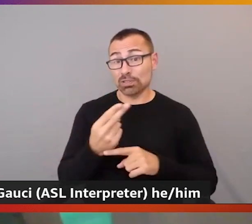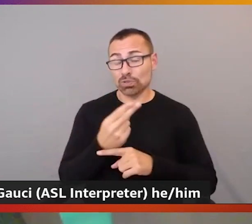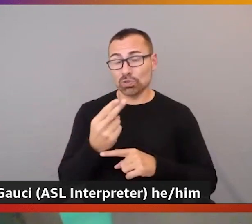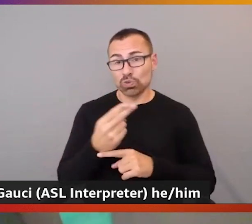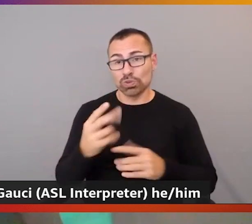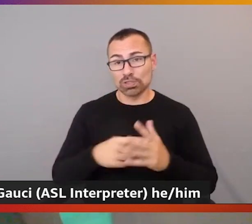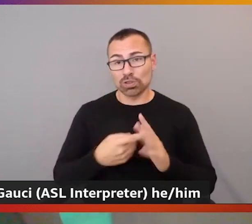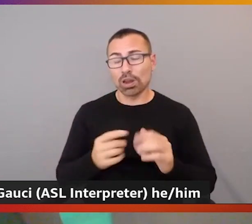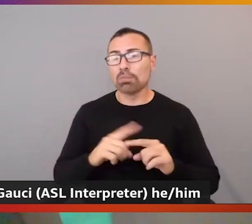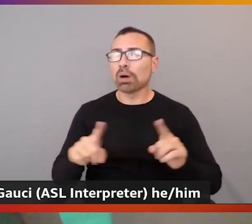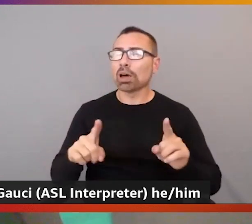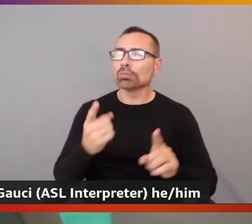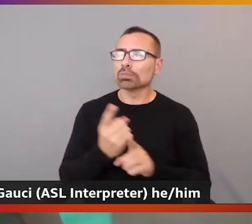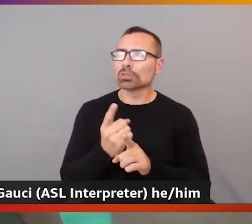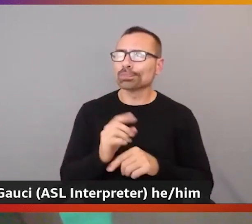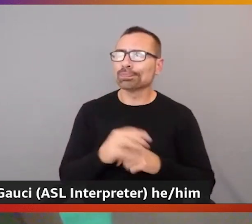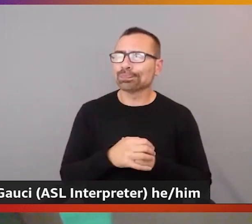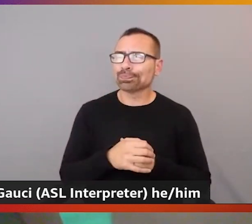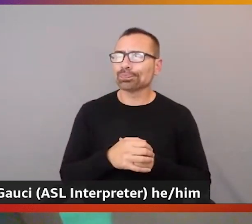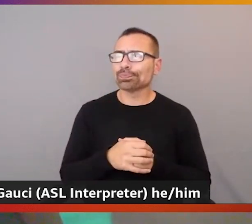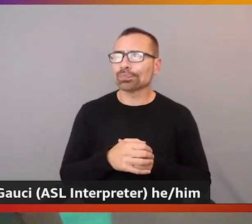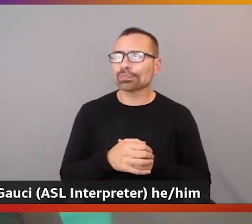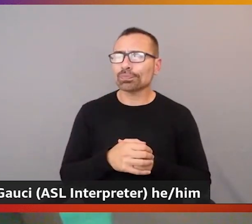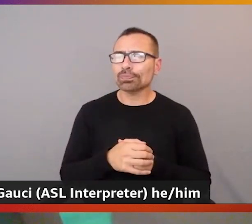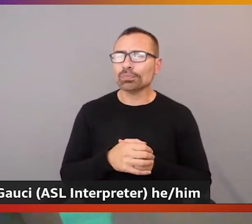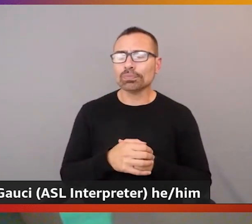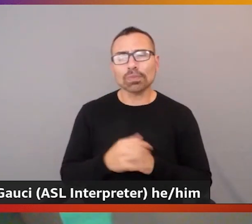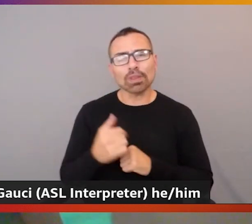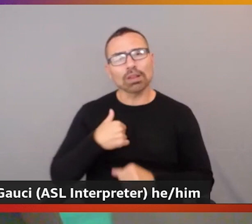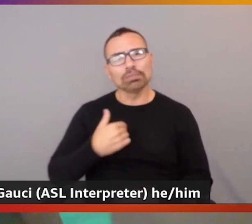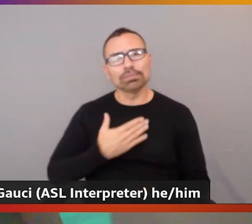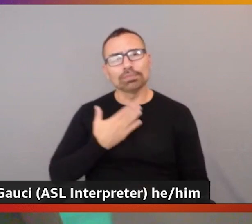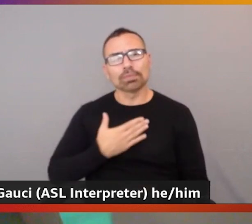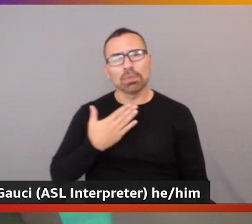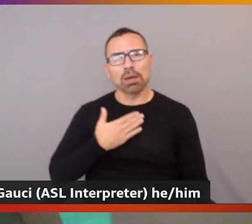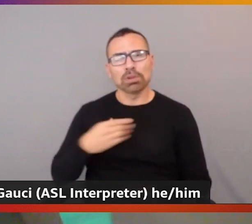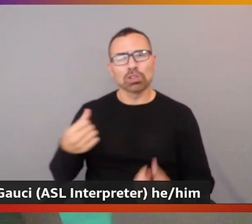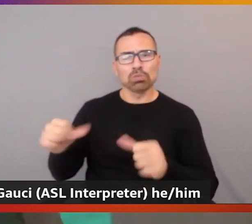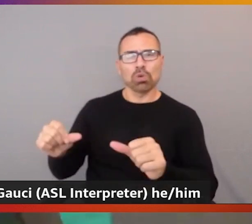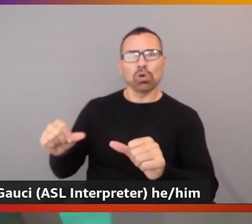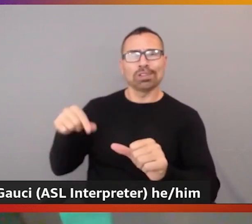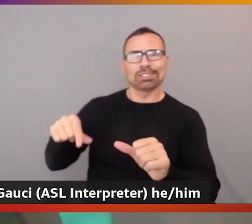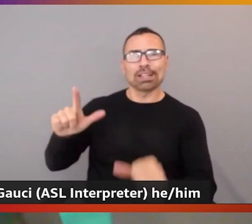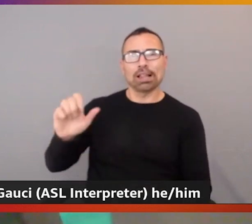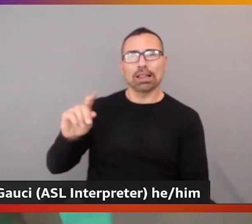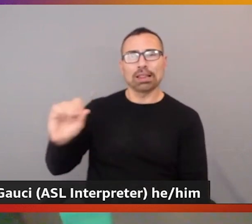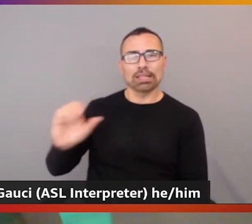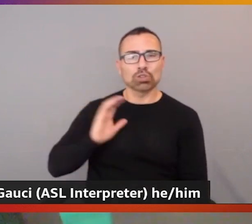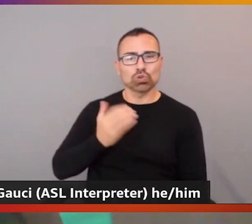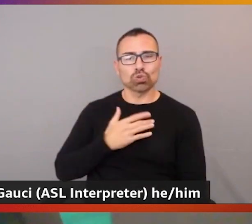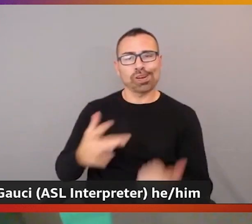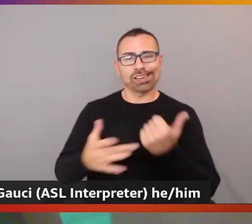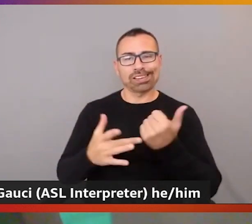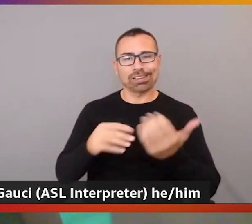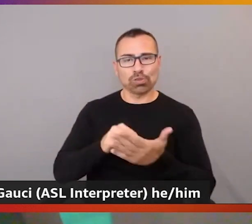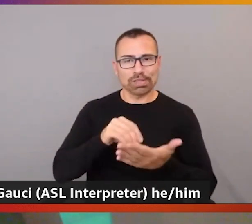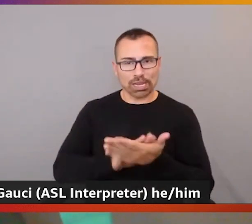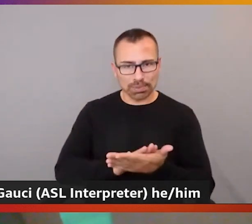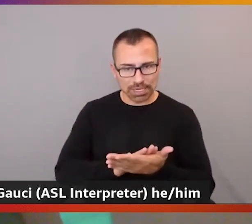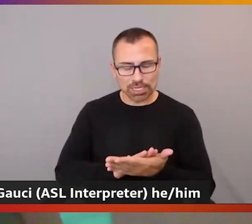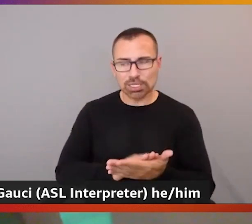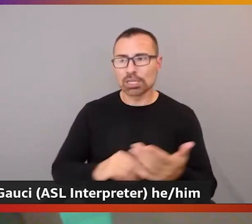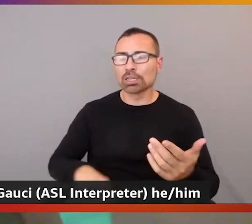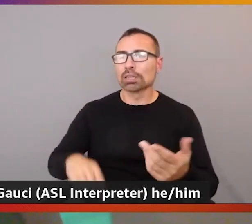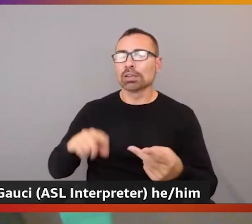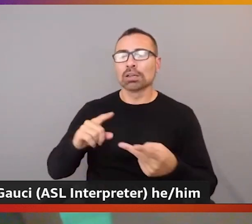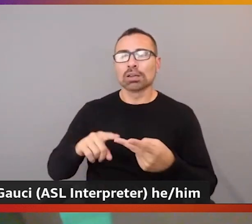But outside of that, I'm happy to post in links to our technical documentation or the